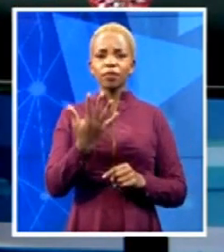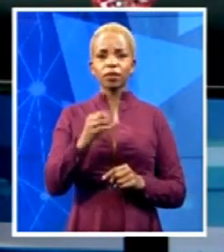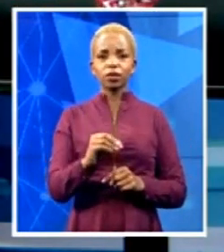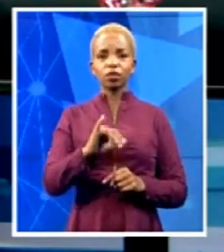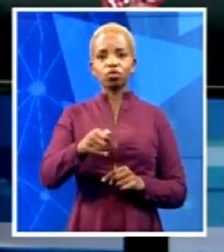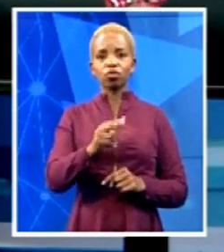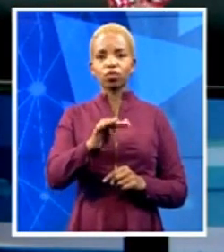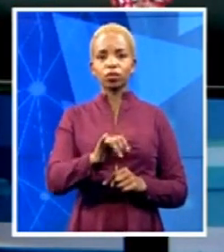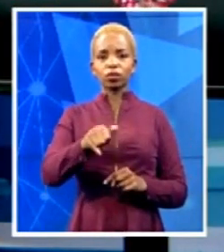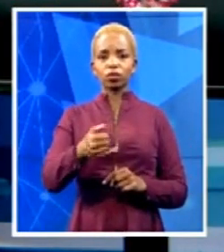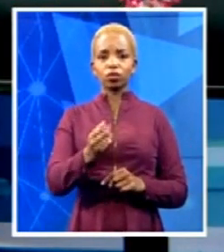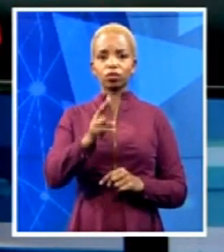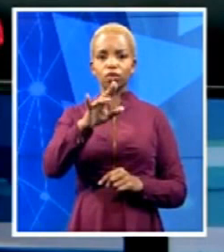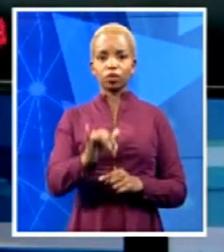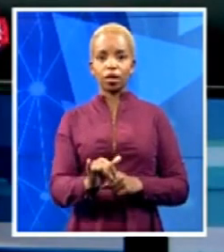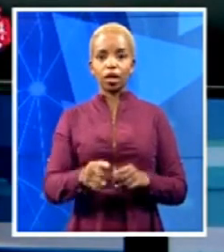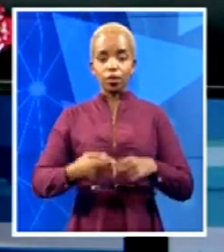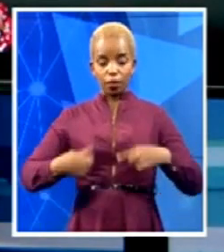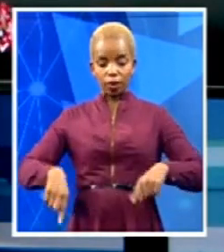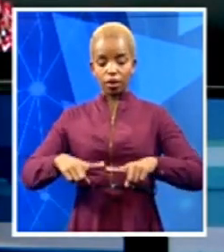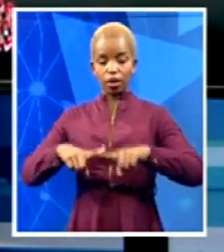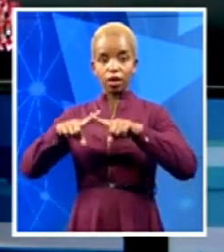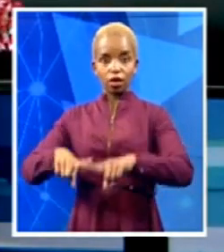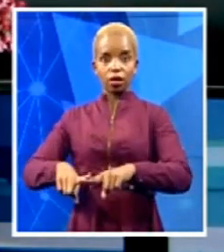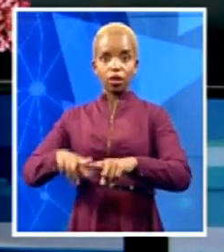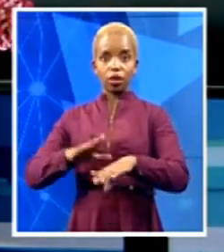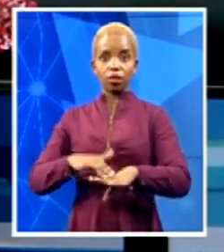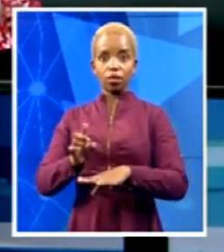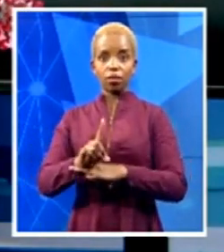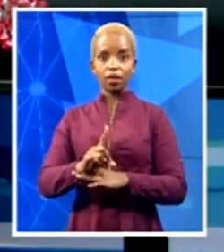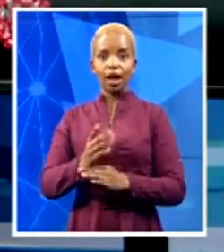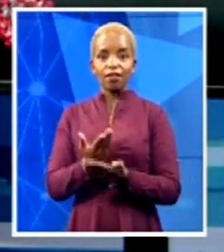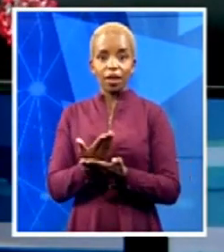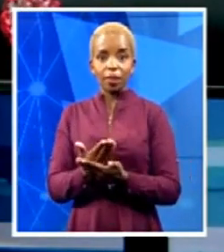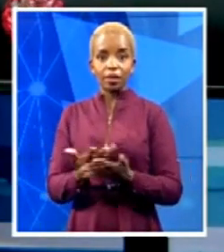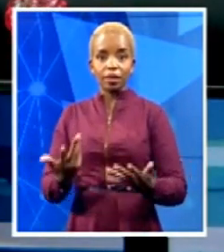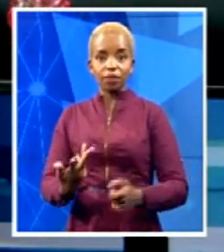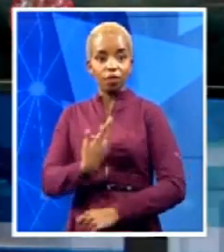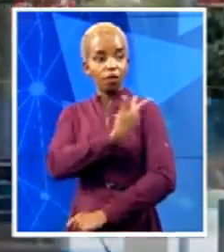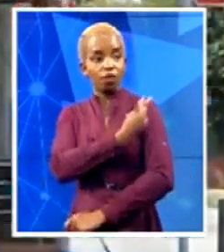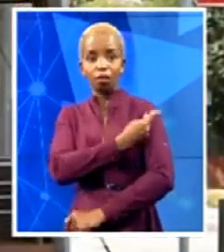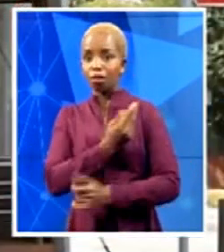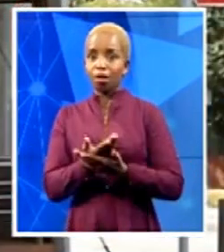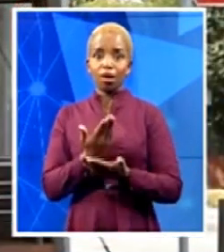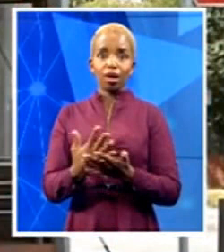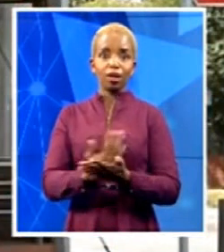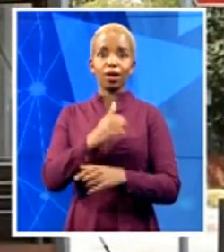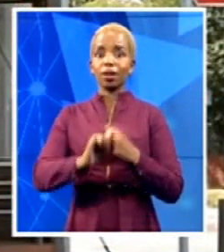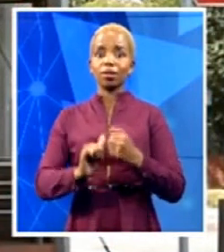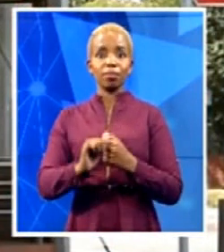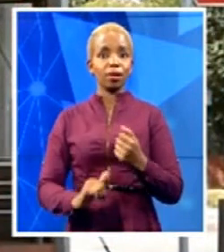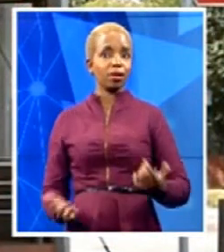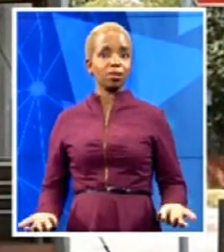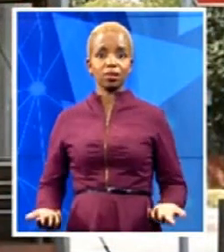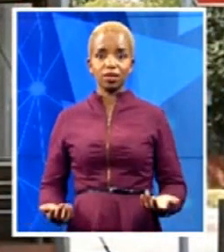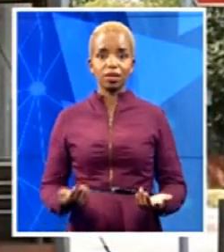a possibility of getting a vaccine, which is going to be best case 6 months, worst case 18 months. So while we're planning for that world that we